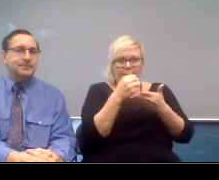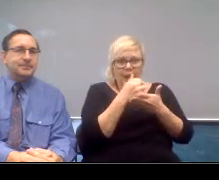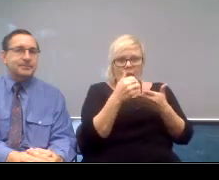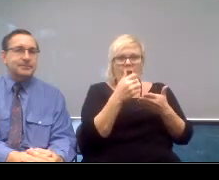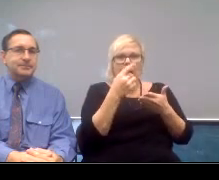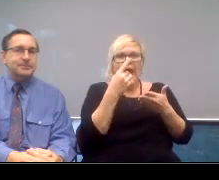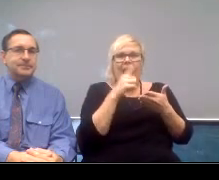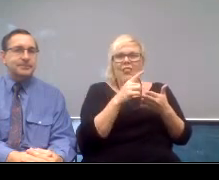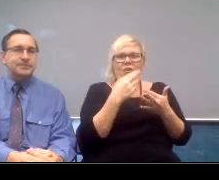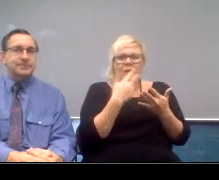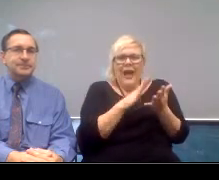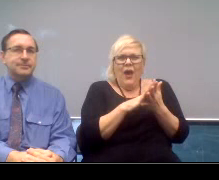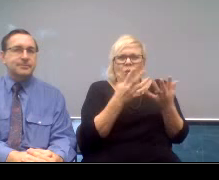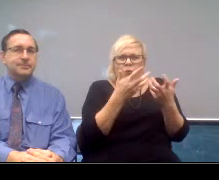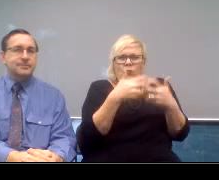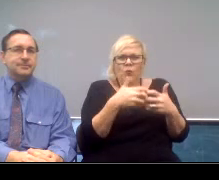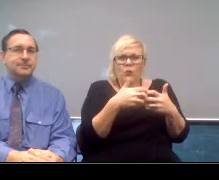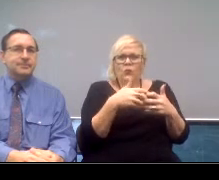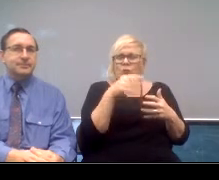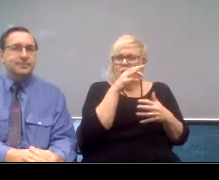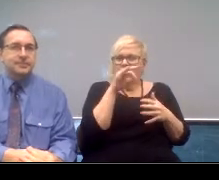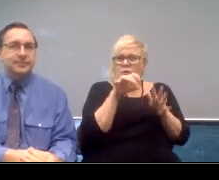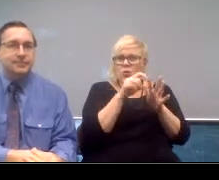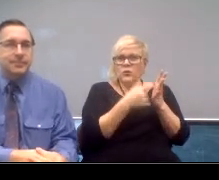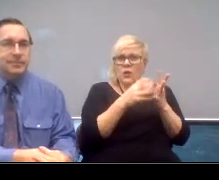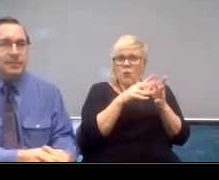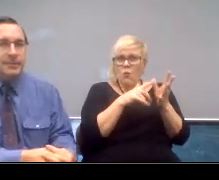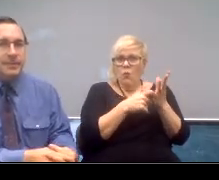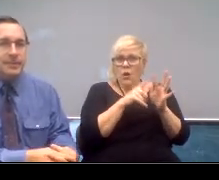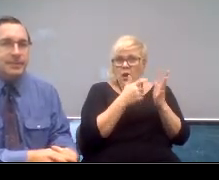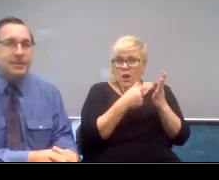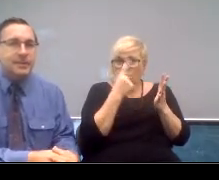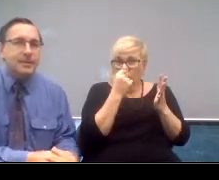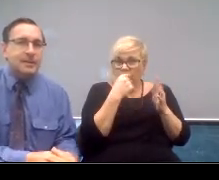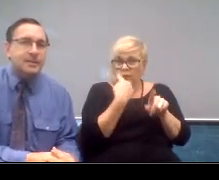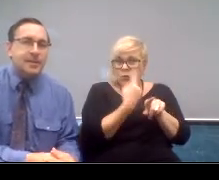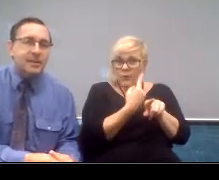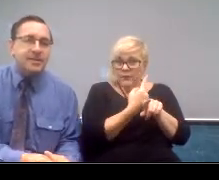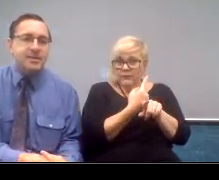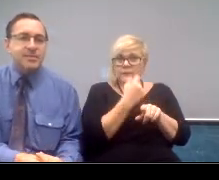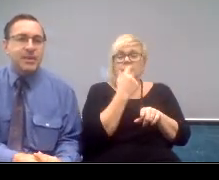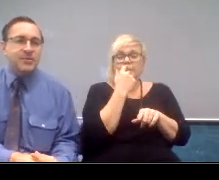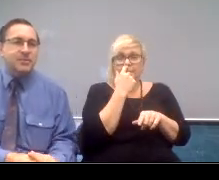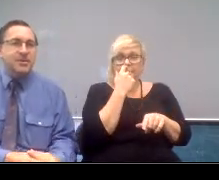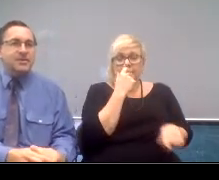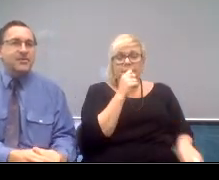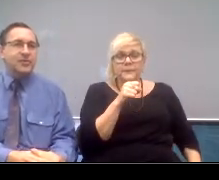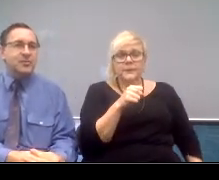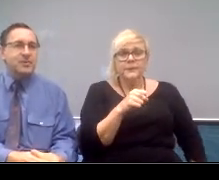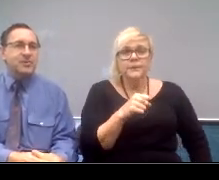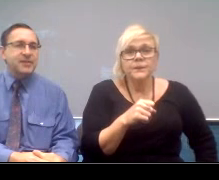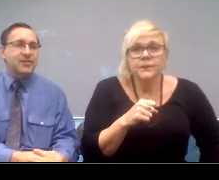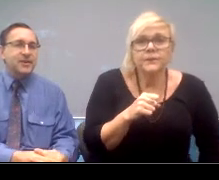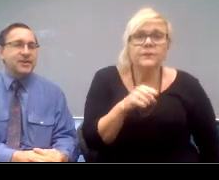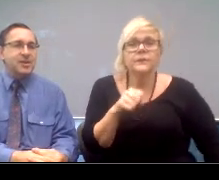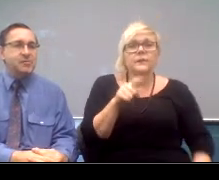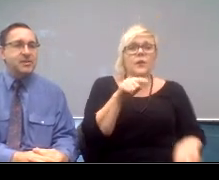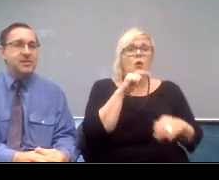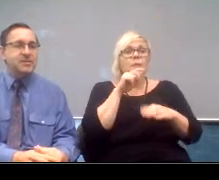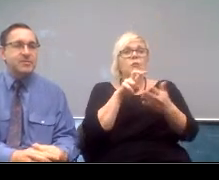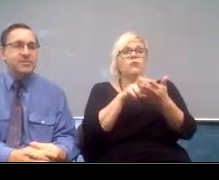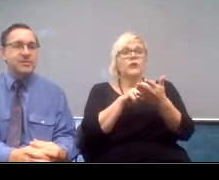Perhaps Dr. Walker, you might be able to comment on that. So yes, as a speech pathologist, you would be registered